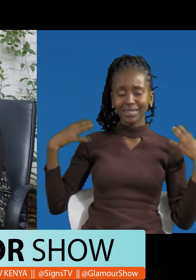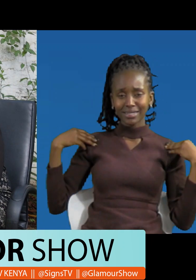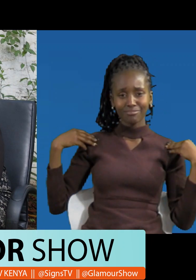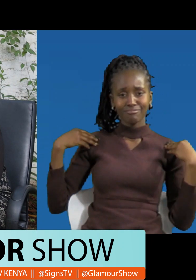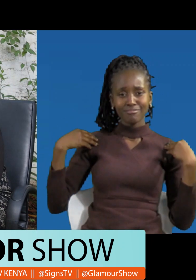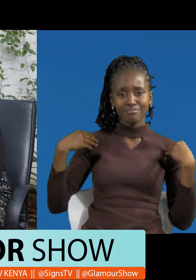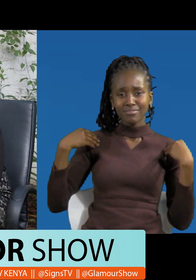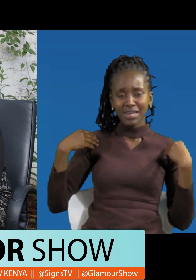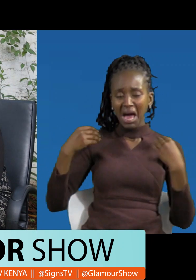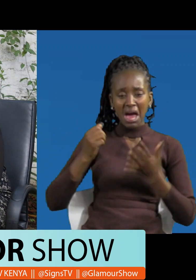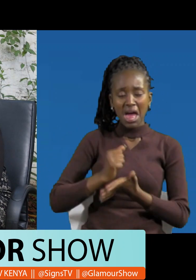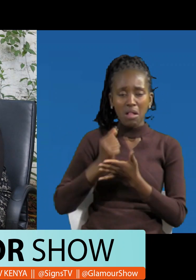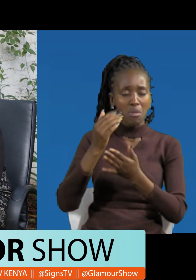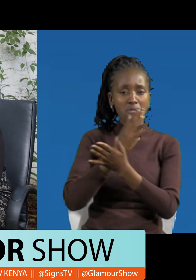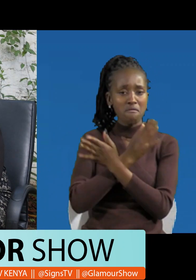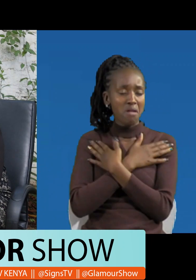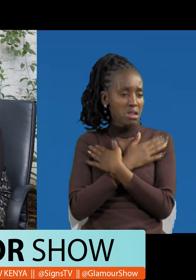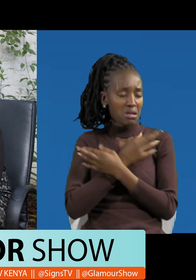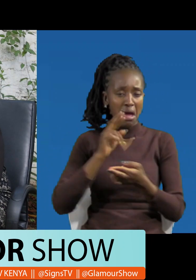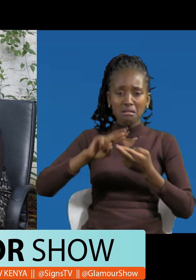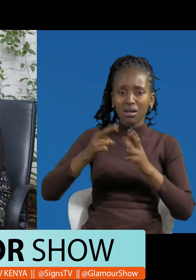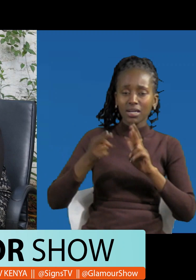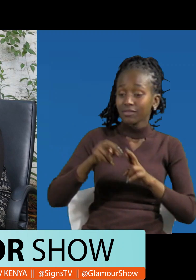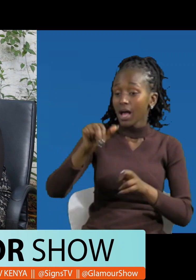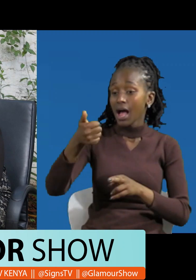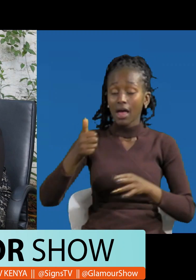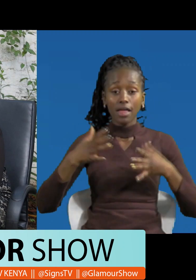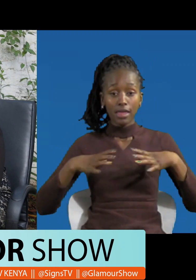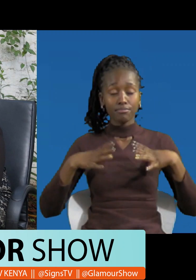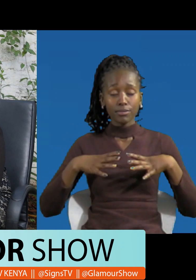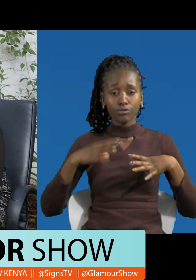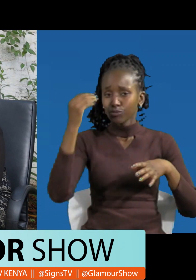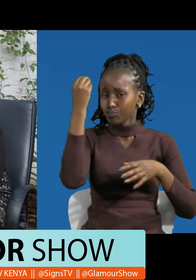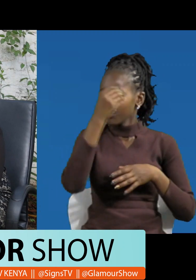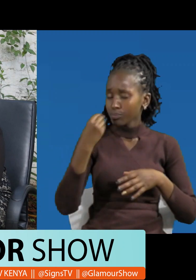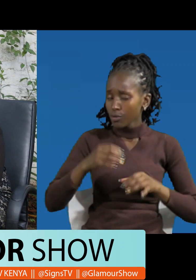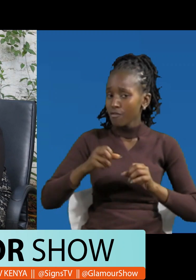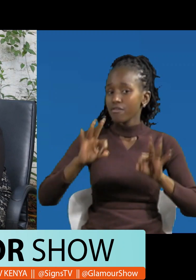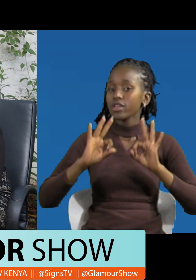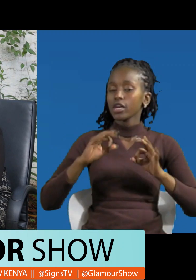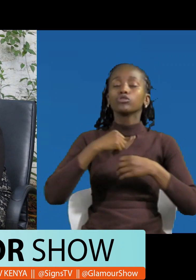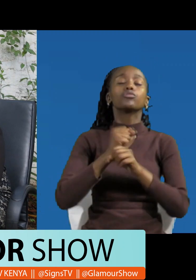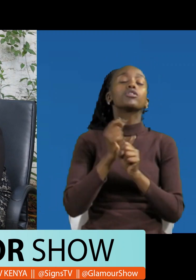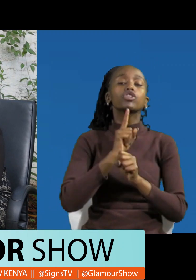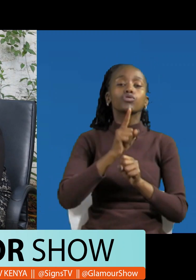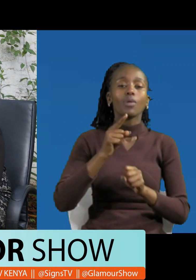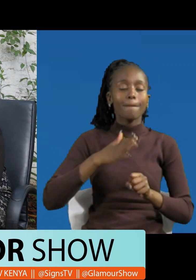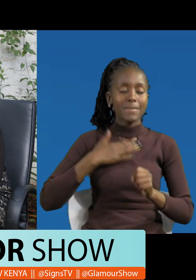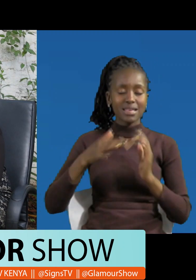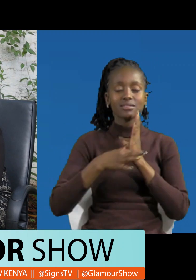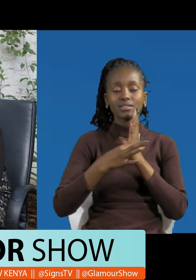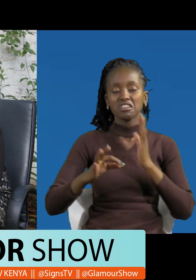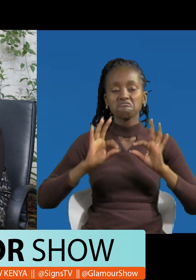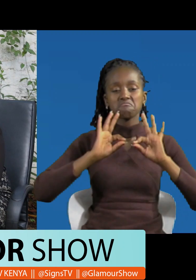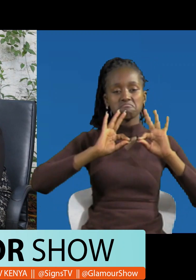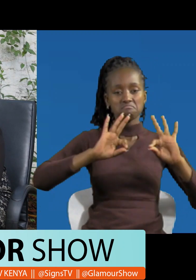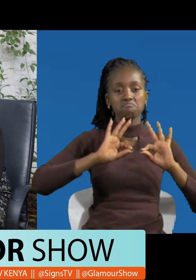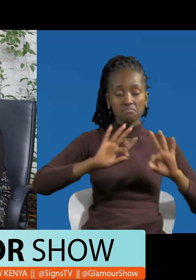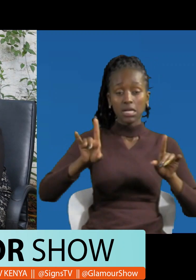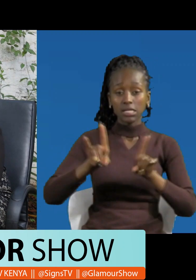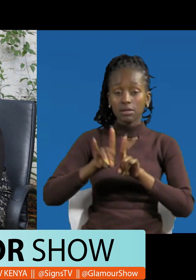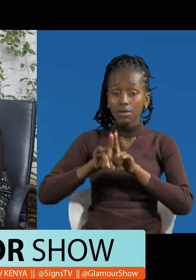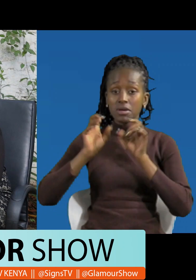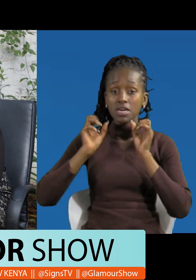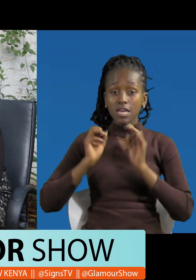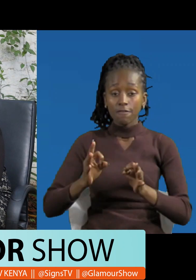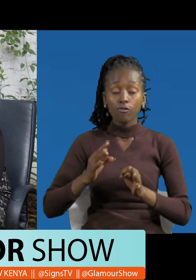to relatives, to anyone that I see. I was doing it for free so that at least I can get that skill right. And then for the ones who want to